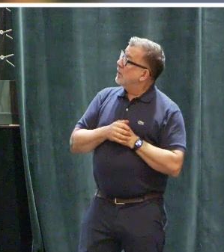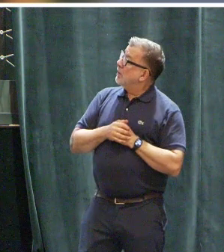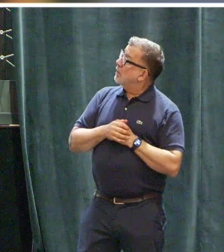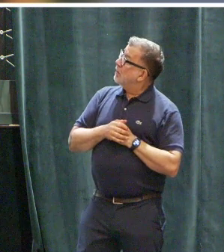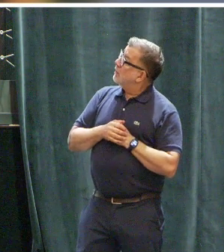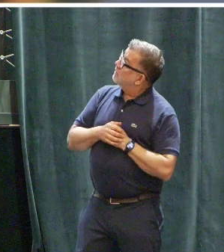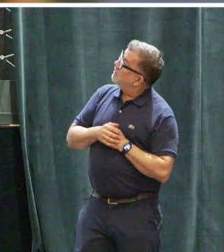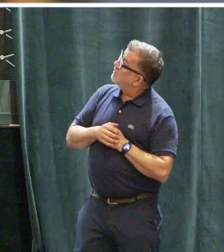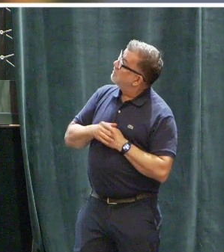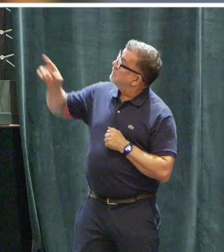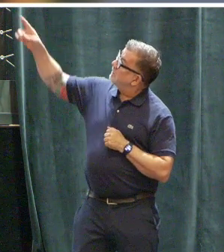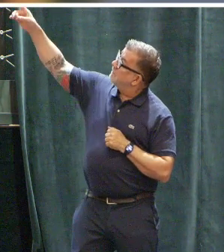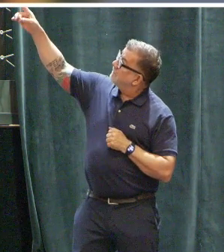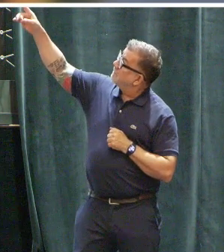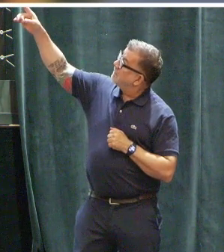more